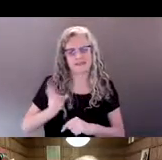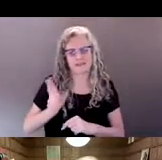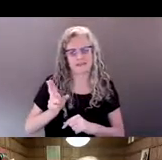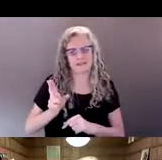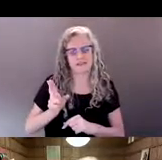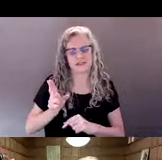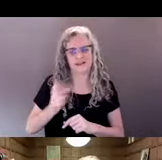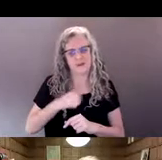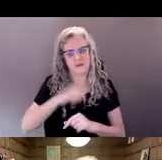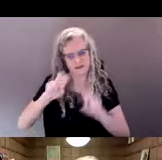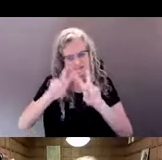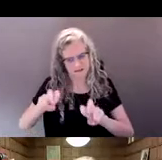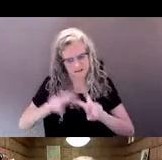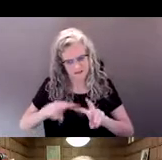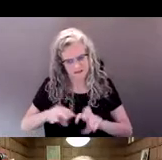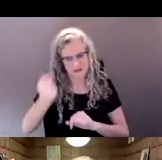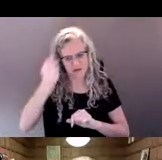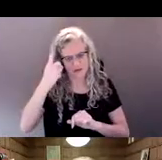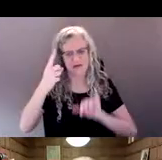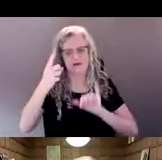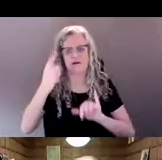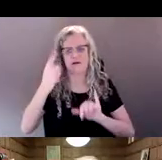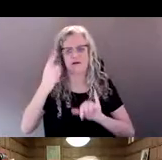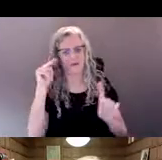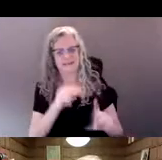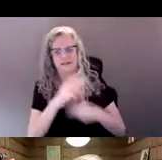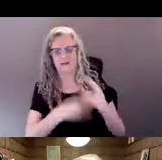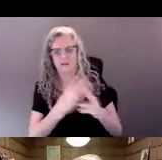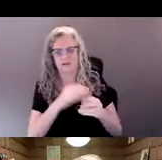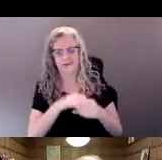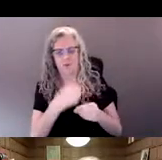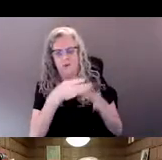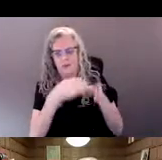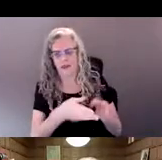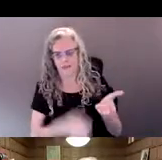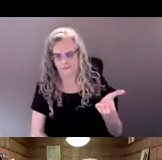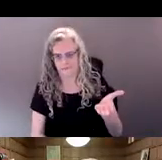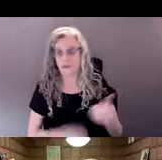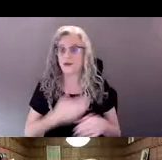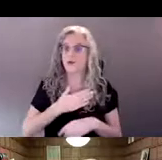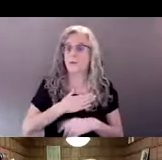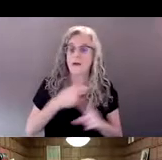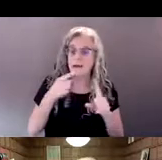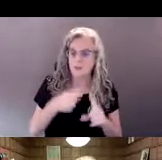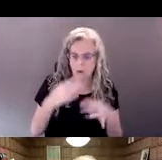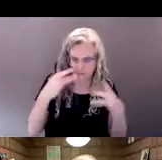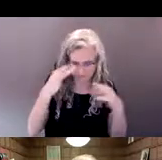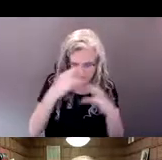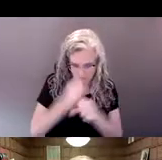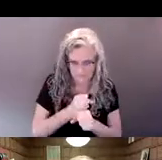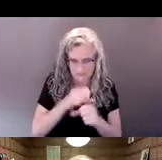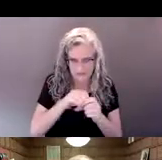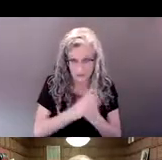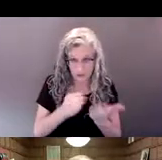if we want to understand how and why we're perceiving the world the way we do. So my argument in a nutshell was that